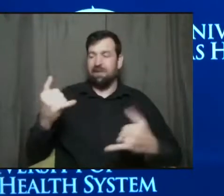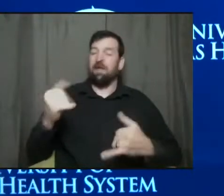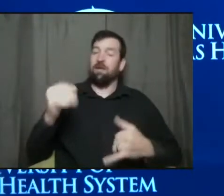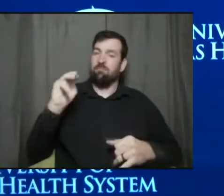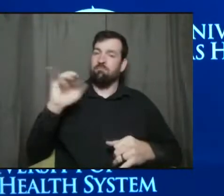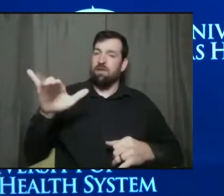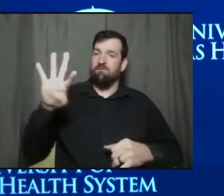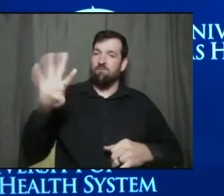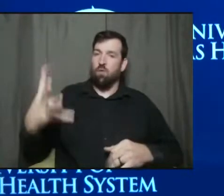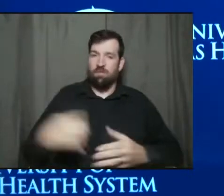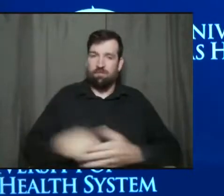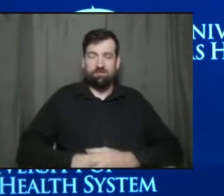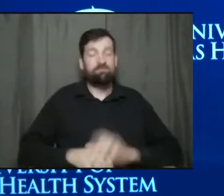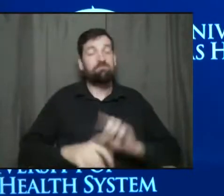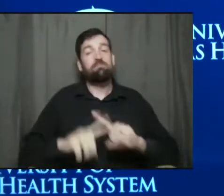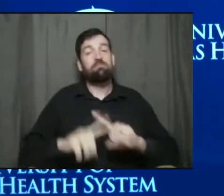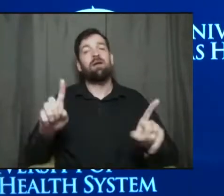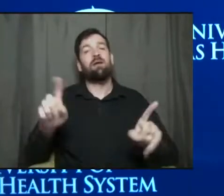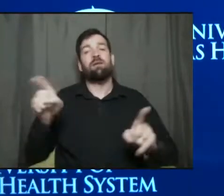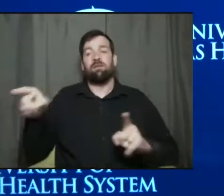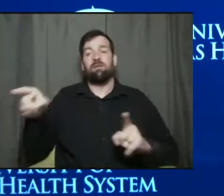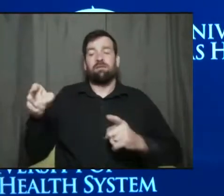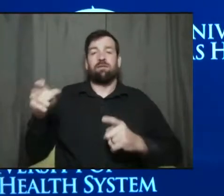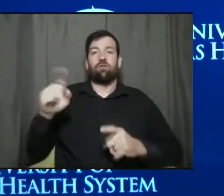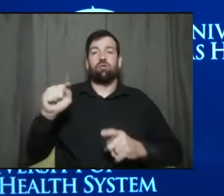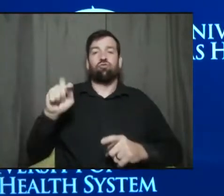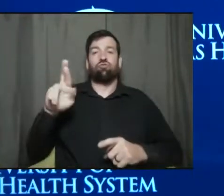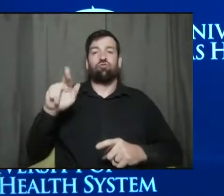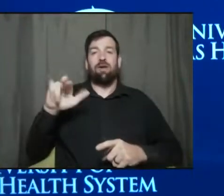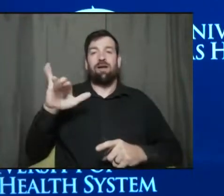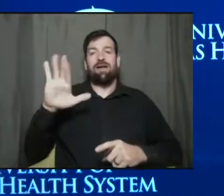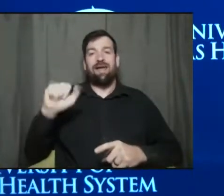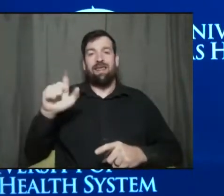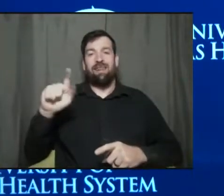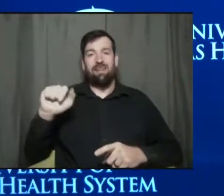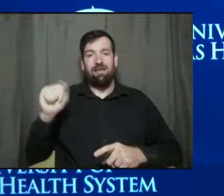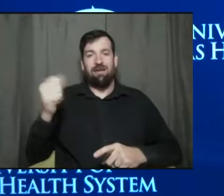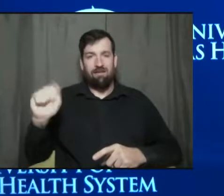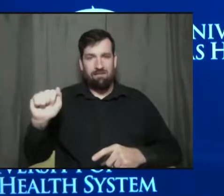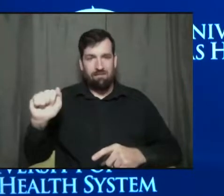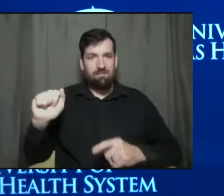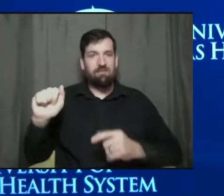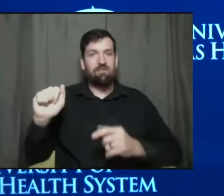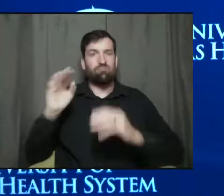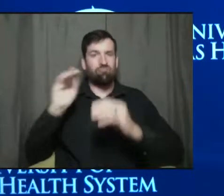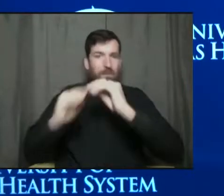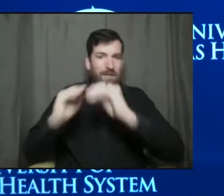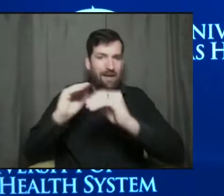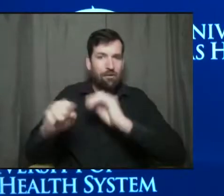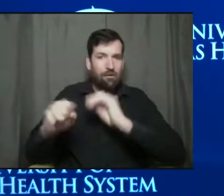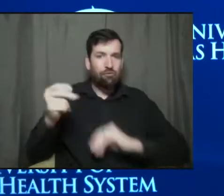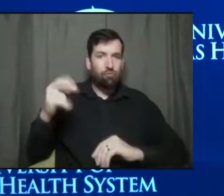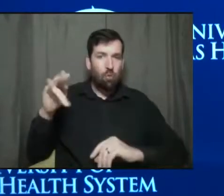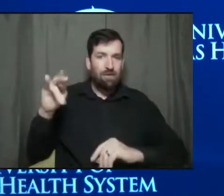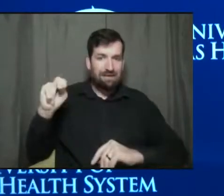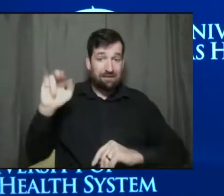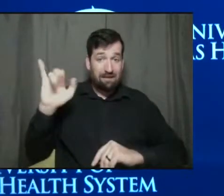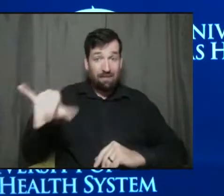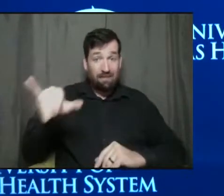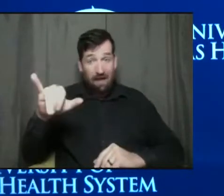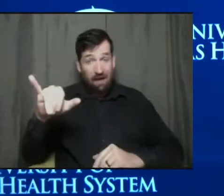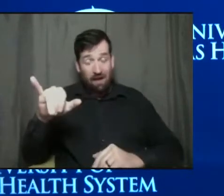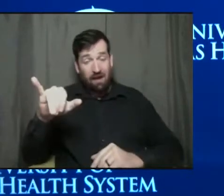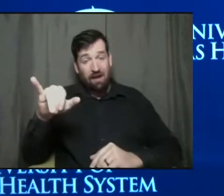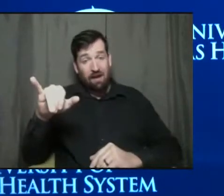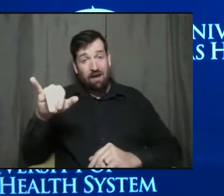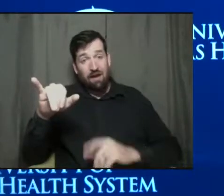So when Trikafta came about, Trikafta is this drug, and it repairs the protein, because this gene, this is broken in CF, and then the